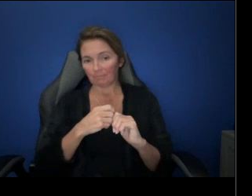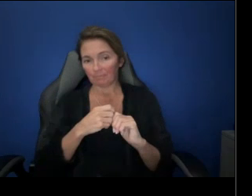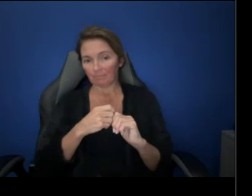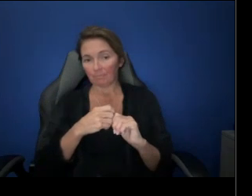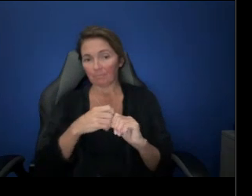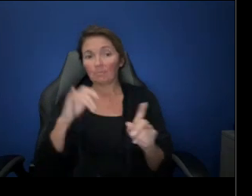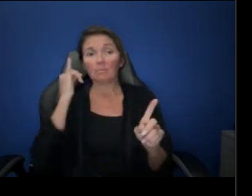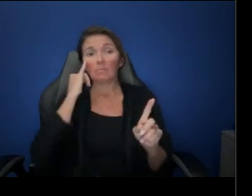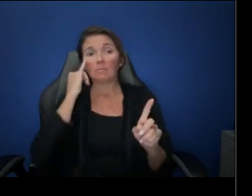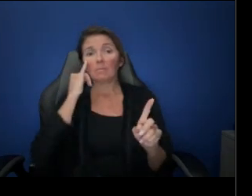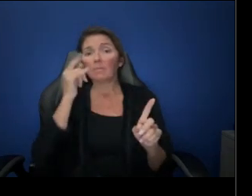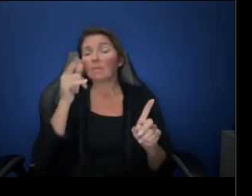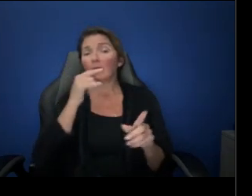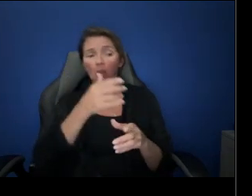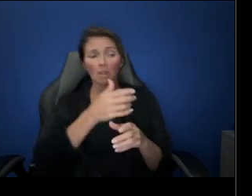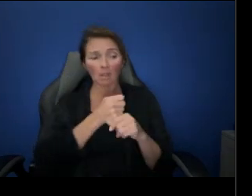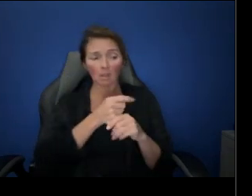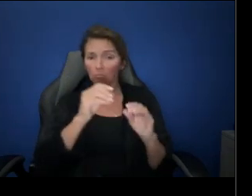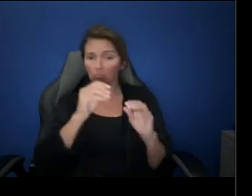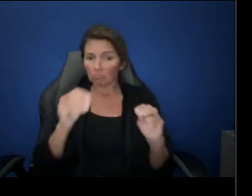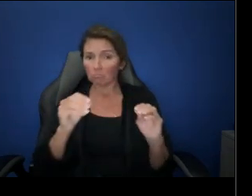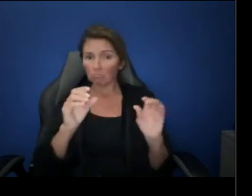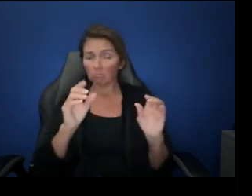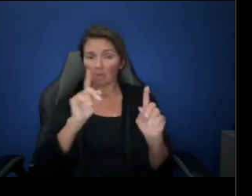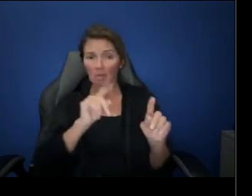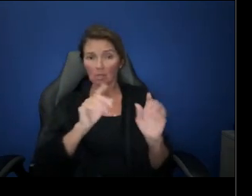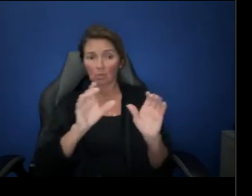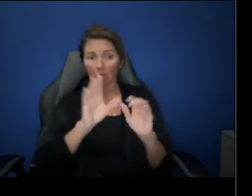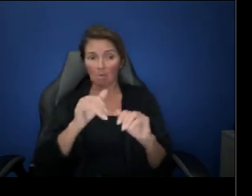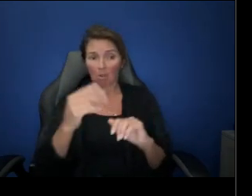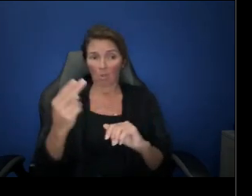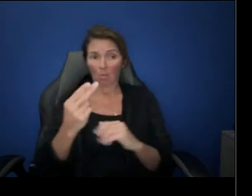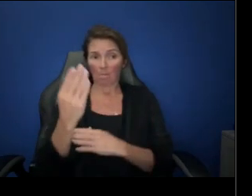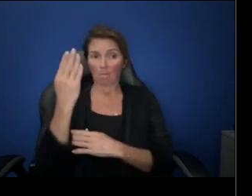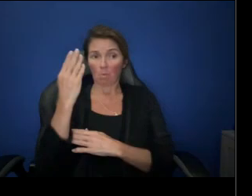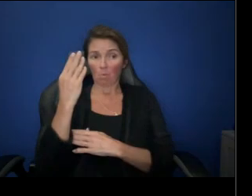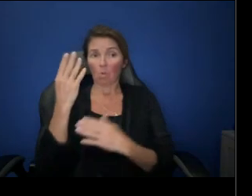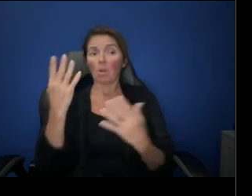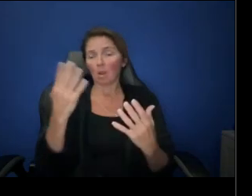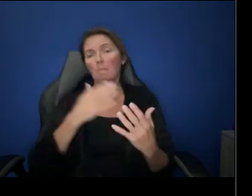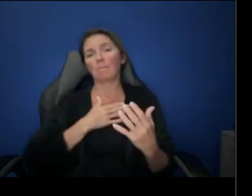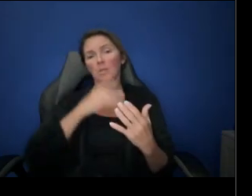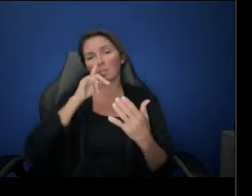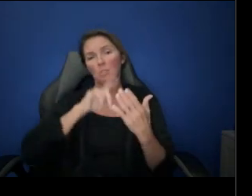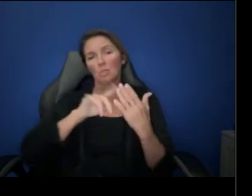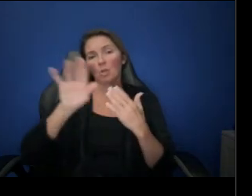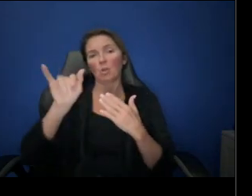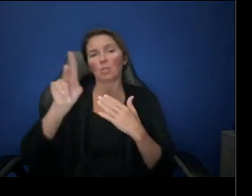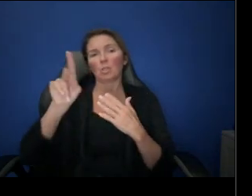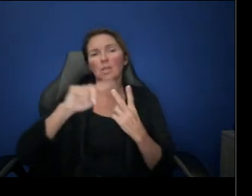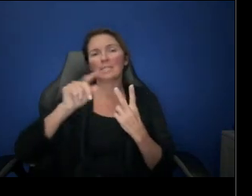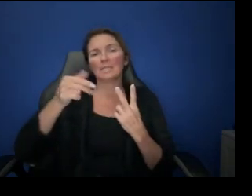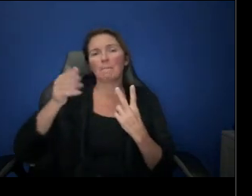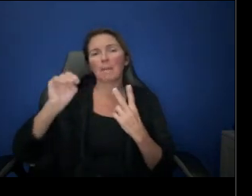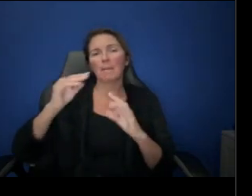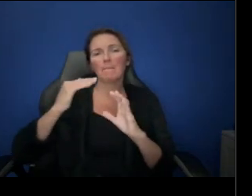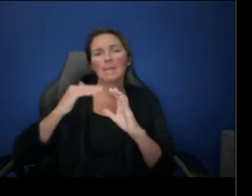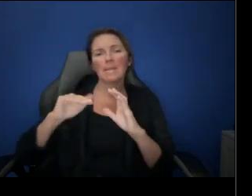If you do not receive the attendance certificate by Thursday morning, please check your junk or spam